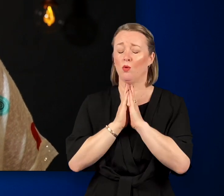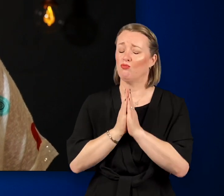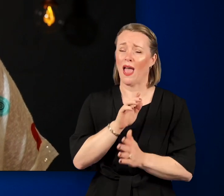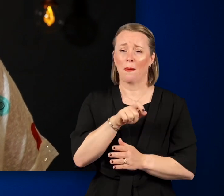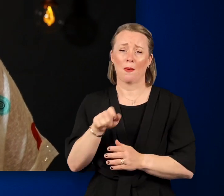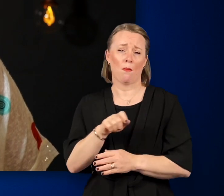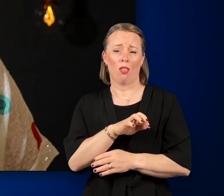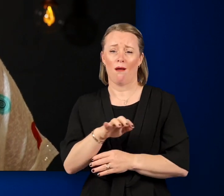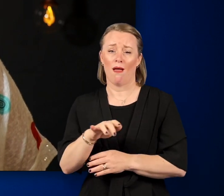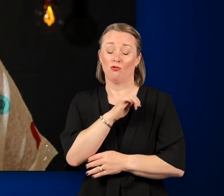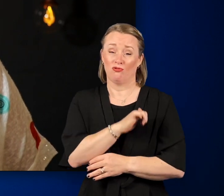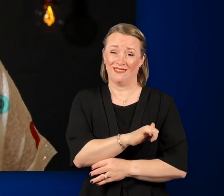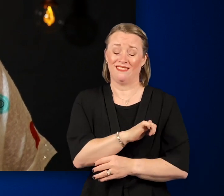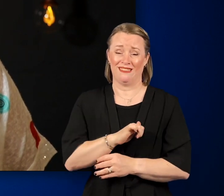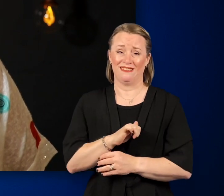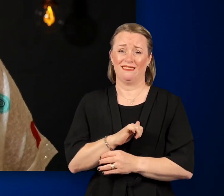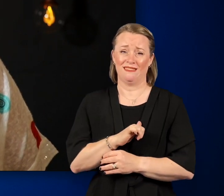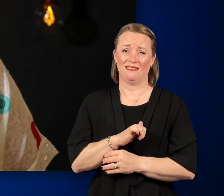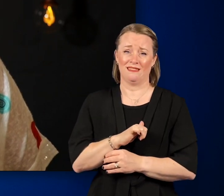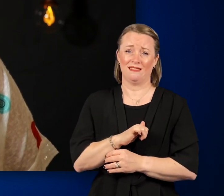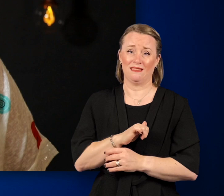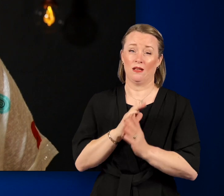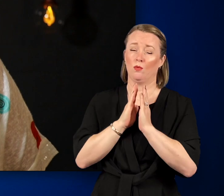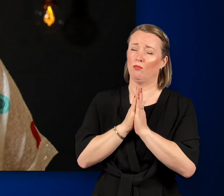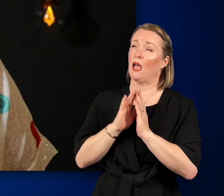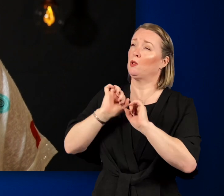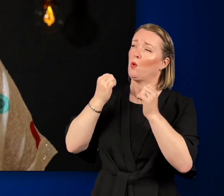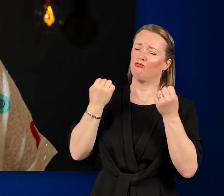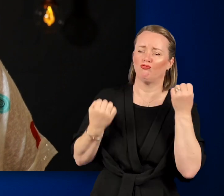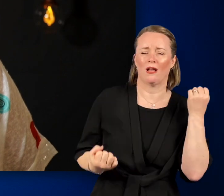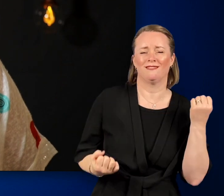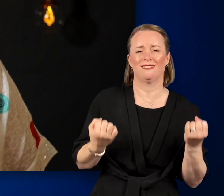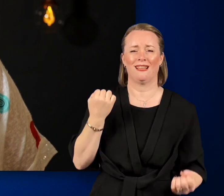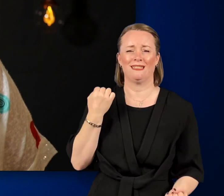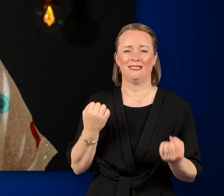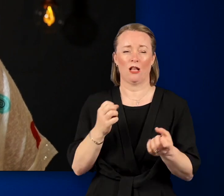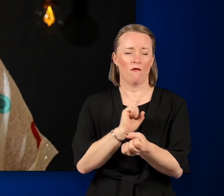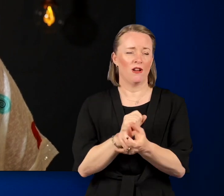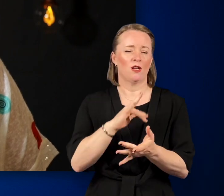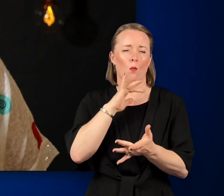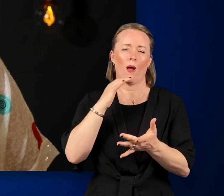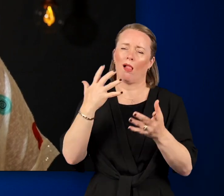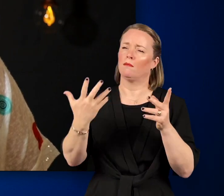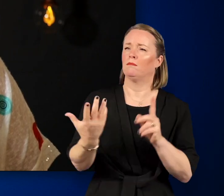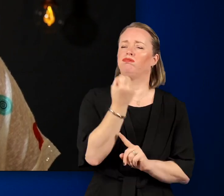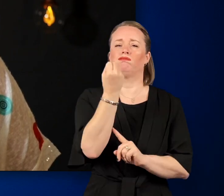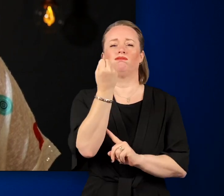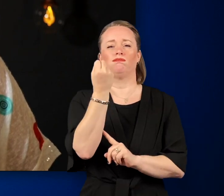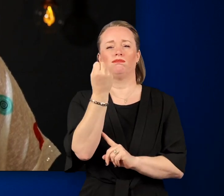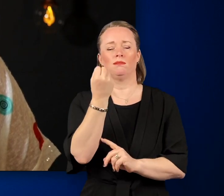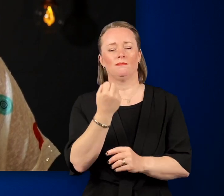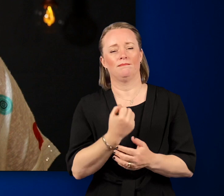countries too, and pray that justice and freedom will prevail.